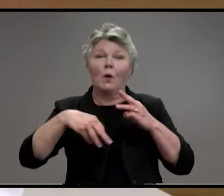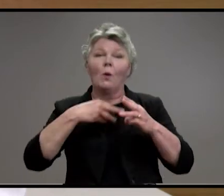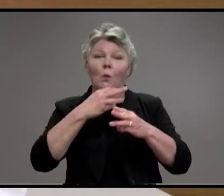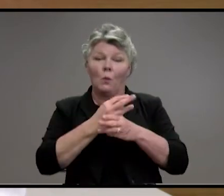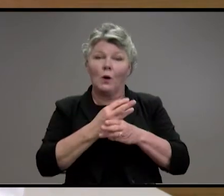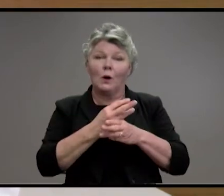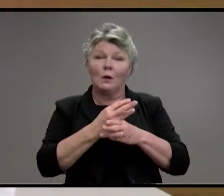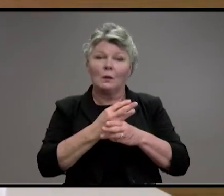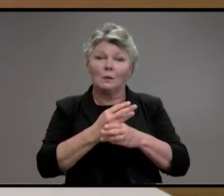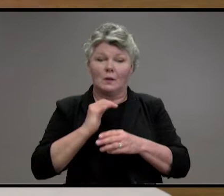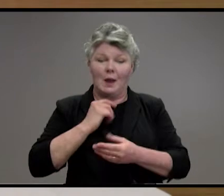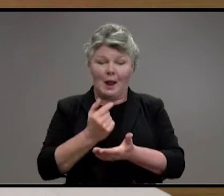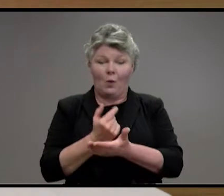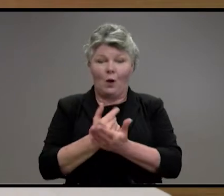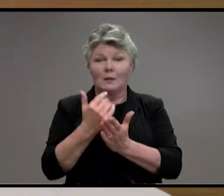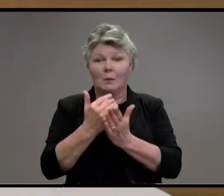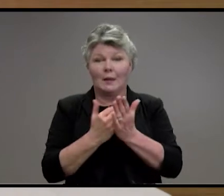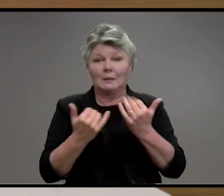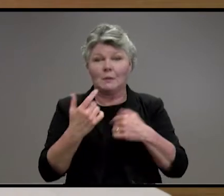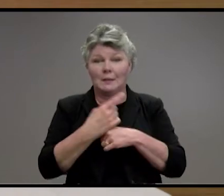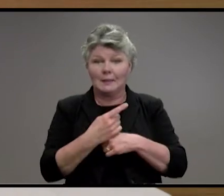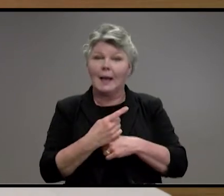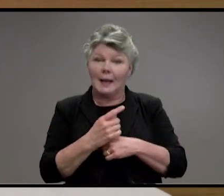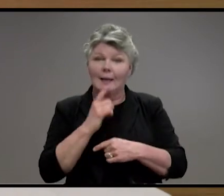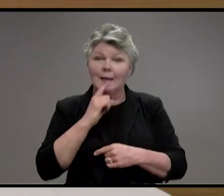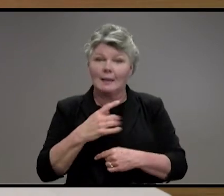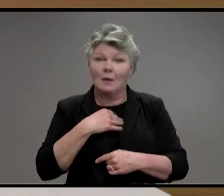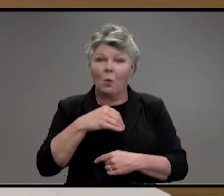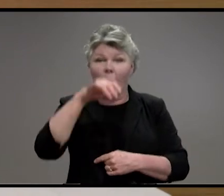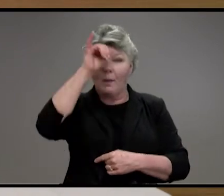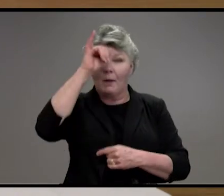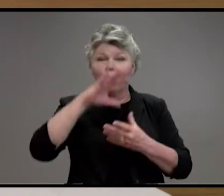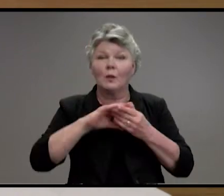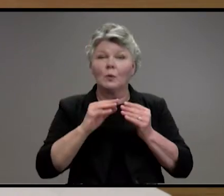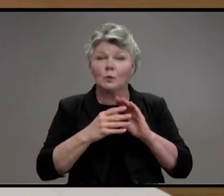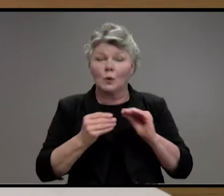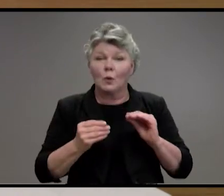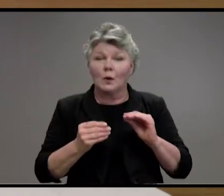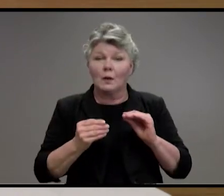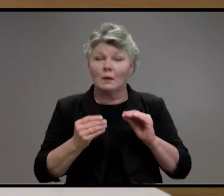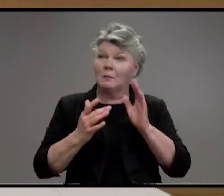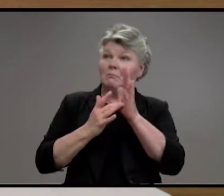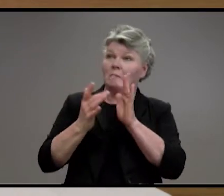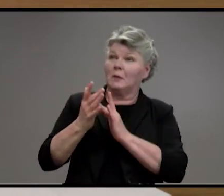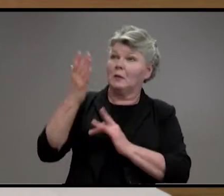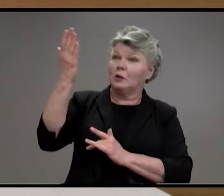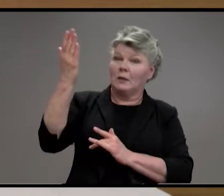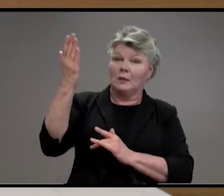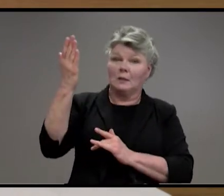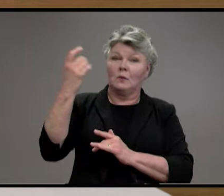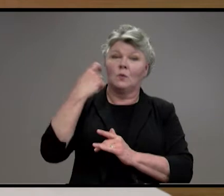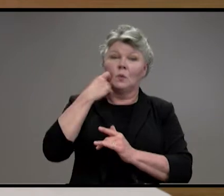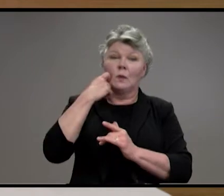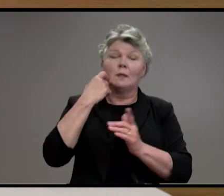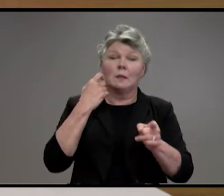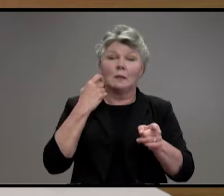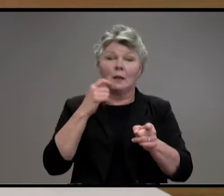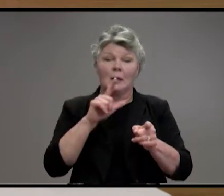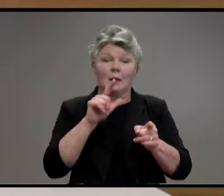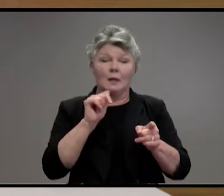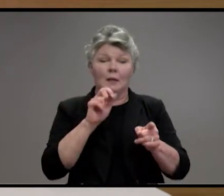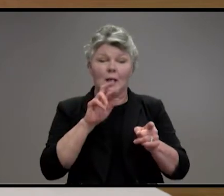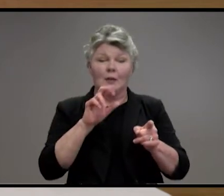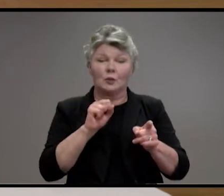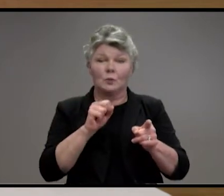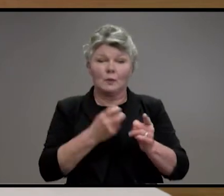Even the story in our gospel lesson is a white buffalo story. Jesus has recently raised Lazarus from the dead,